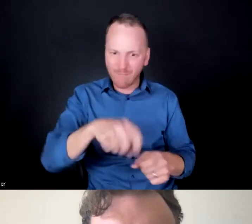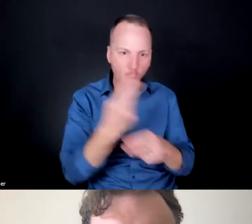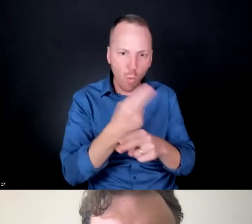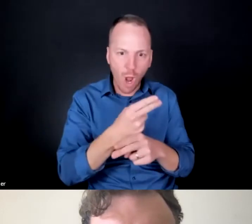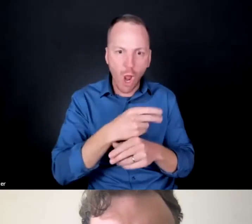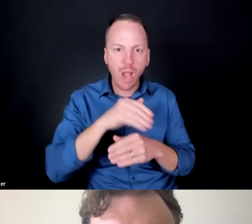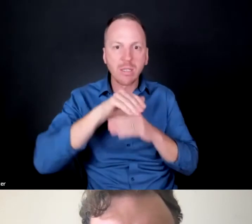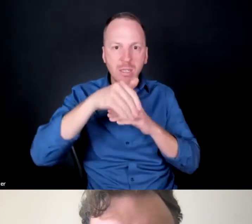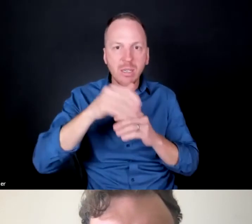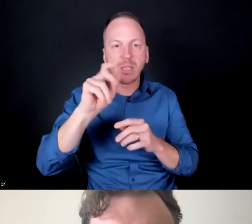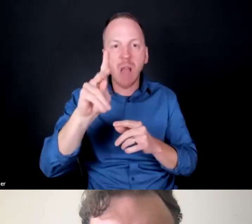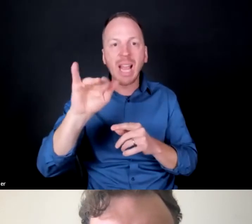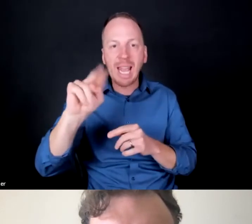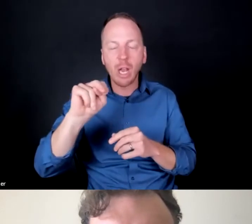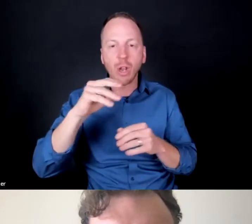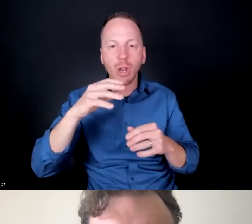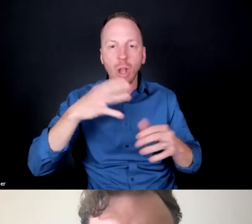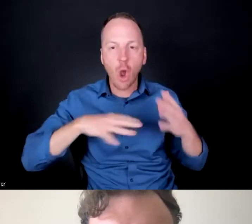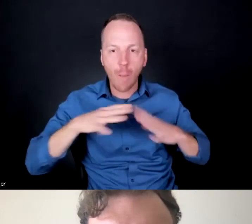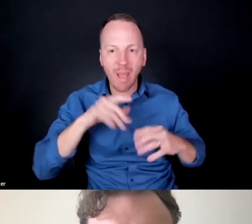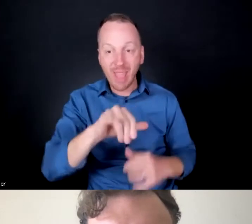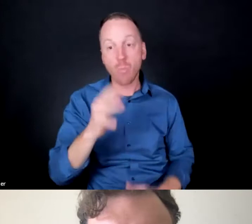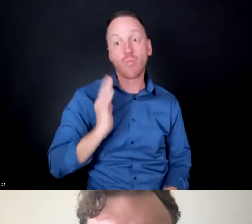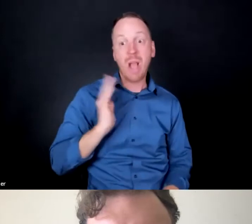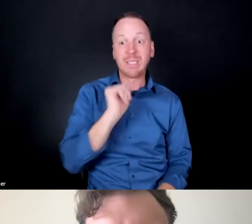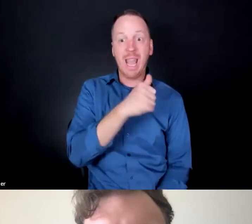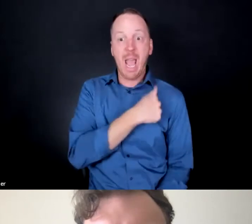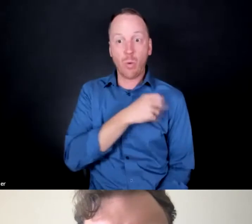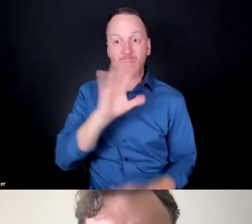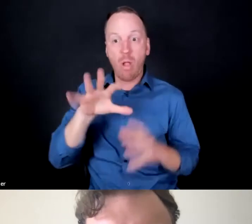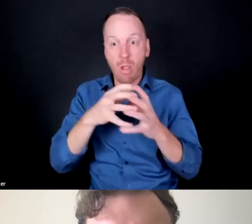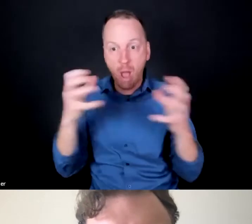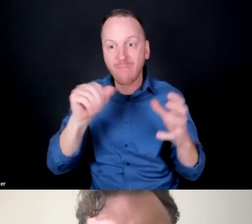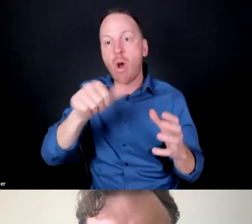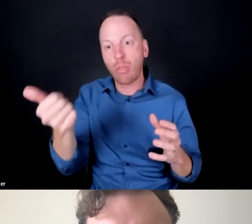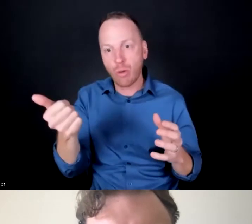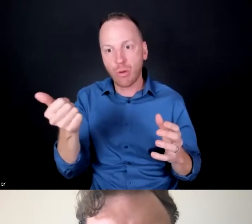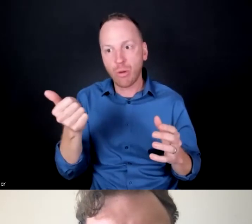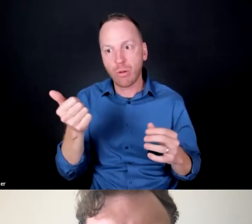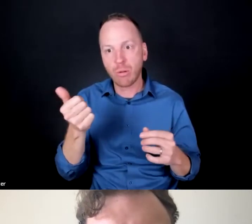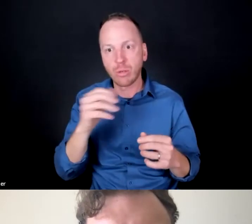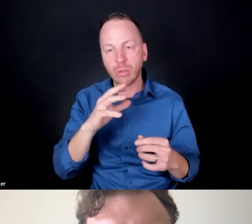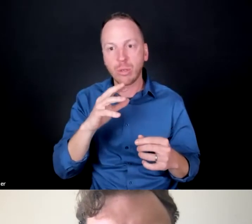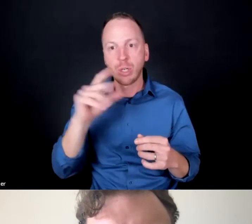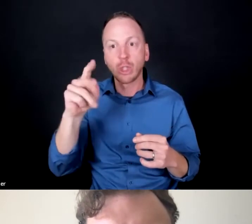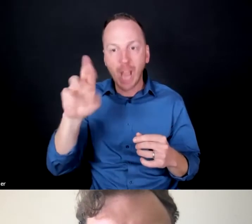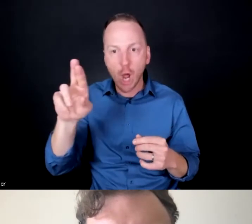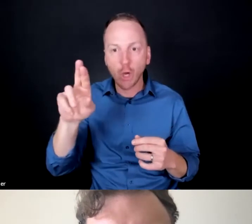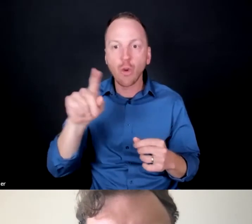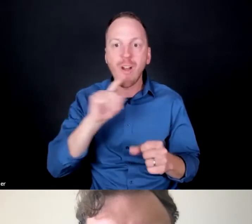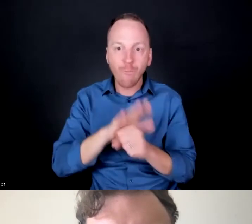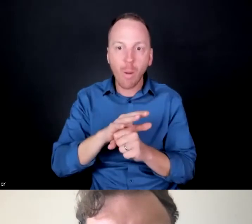tucking garment, which was the attitude of a lot of other gender affirming